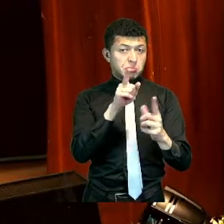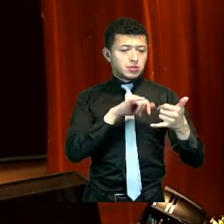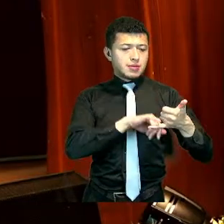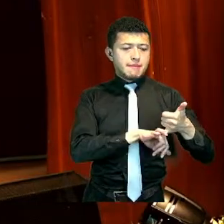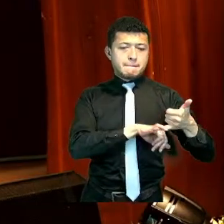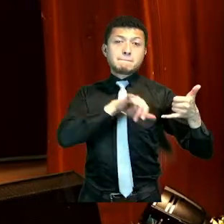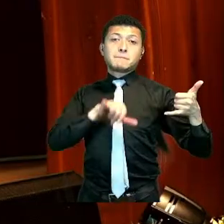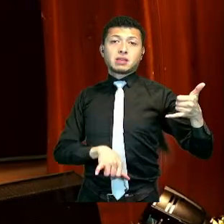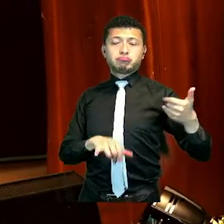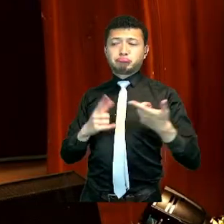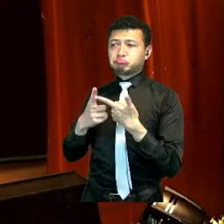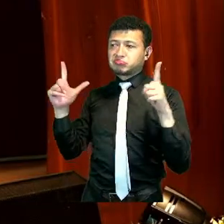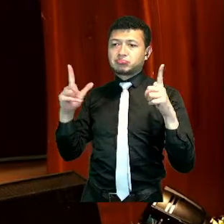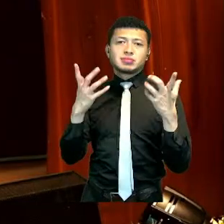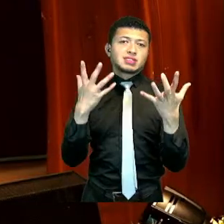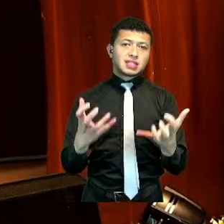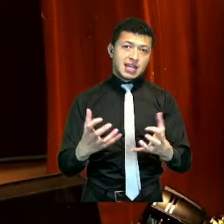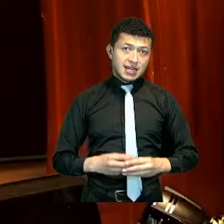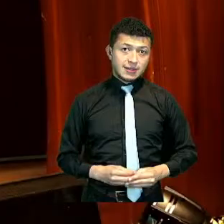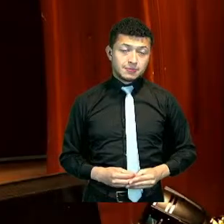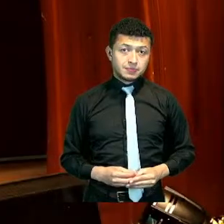in the direction of a liberating,